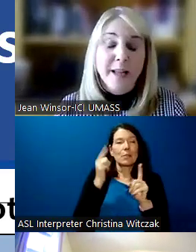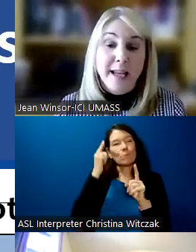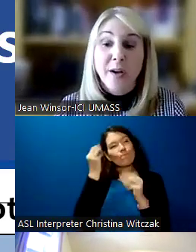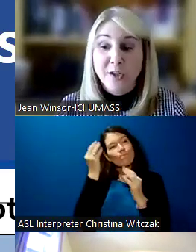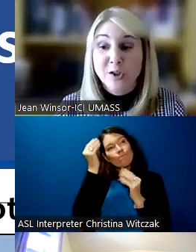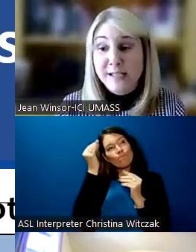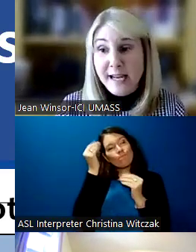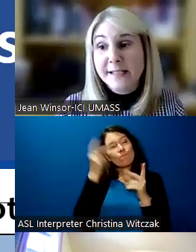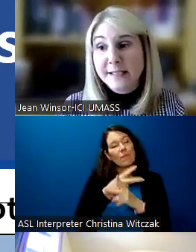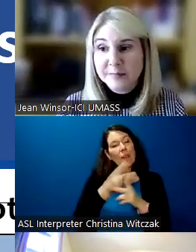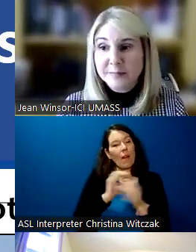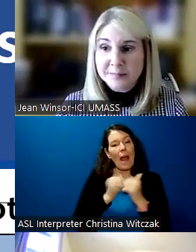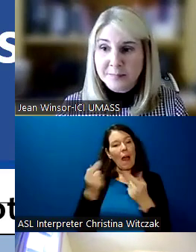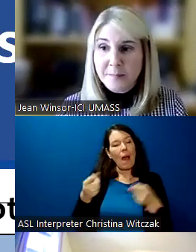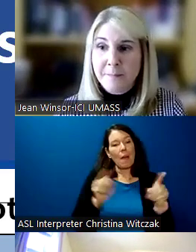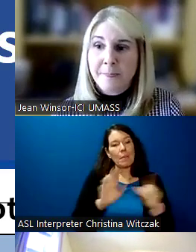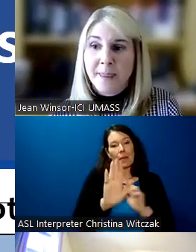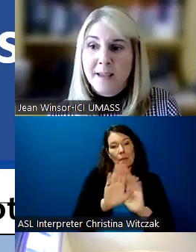is that playing out in your state?